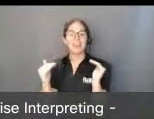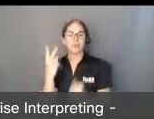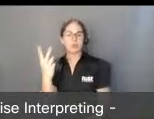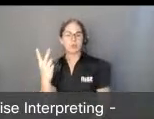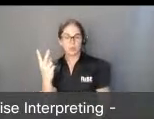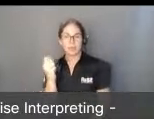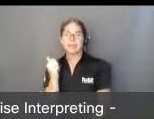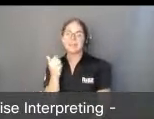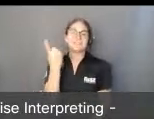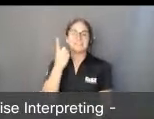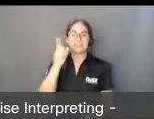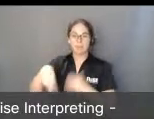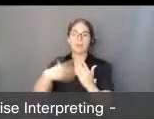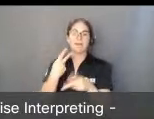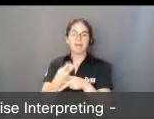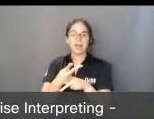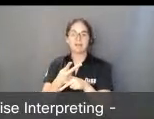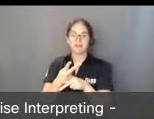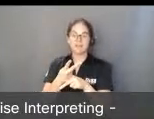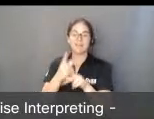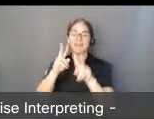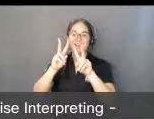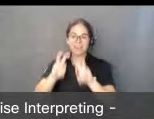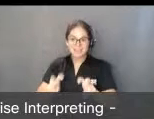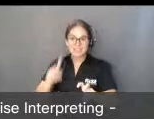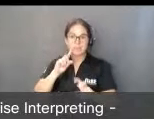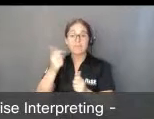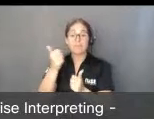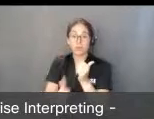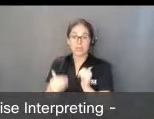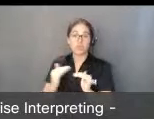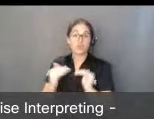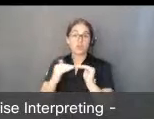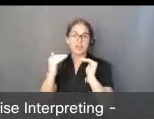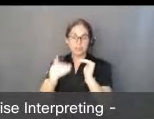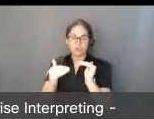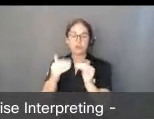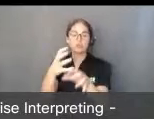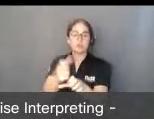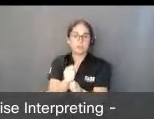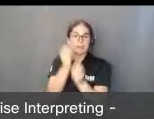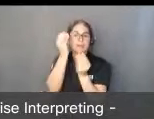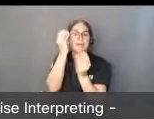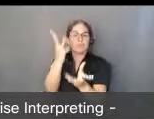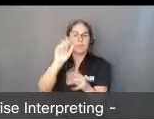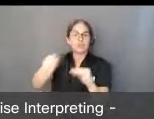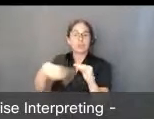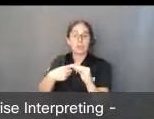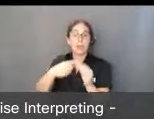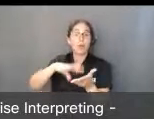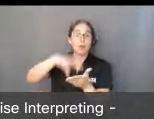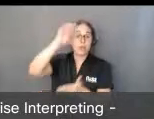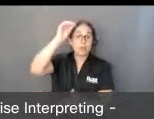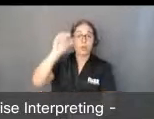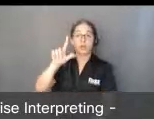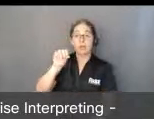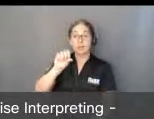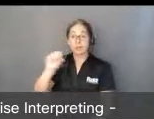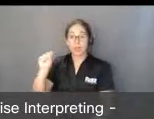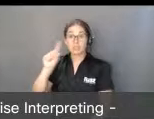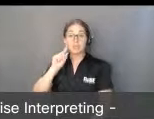diagnostic assessment at each level in order to obtain information regarding learning loss or where they're at with regard to